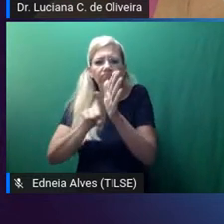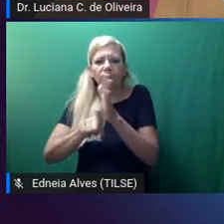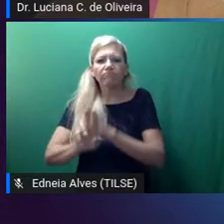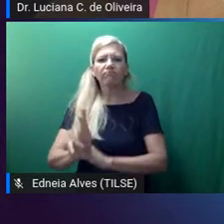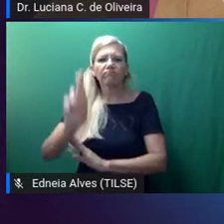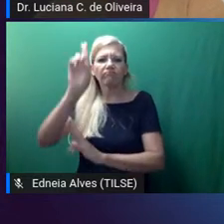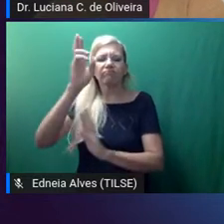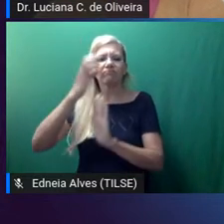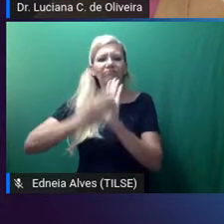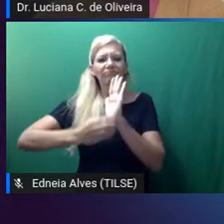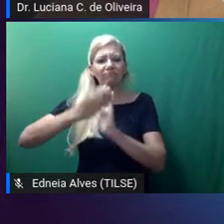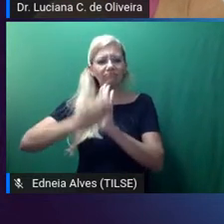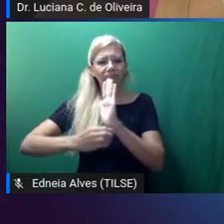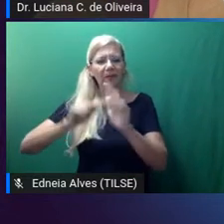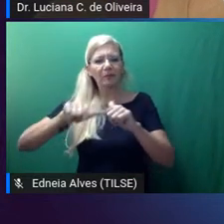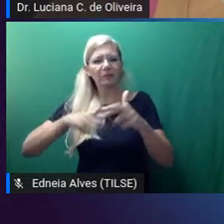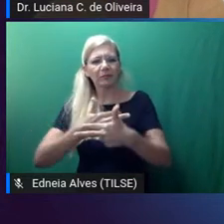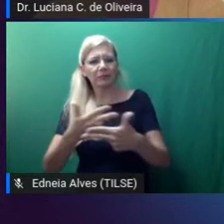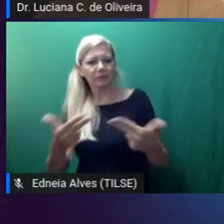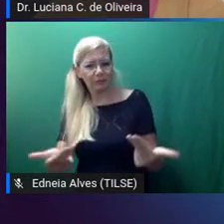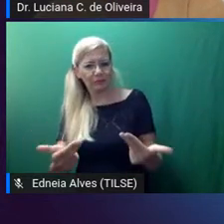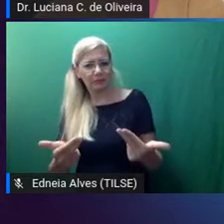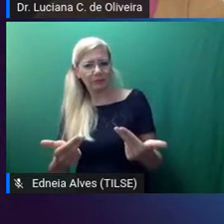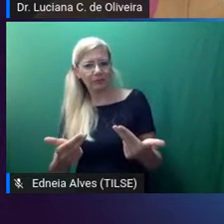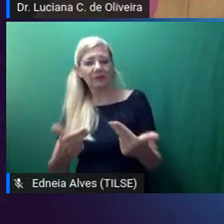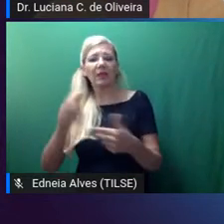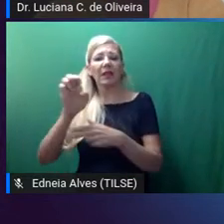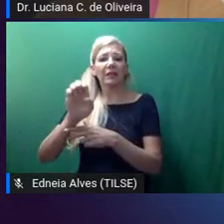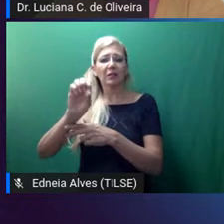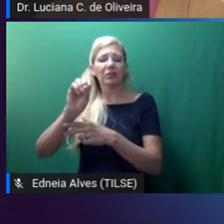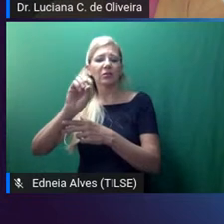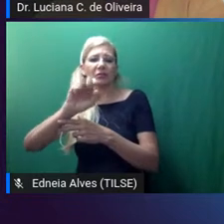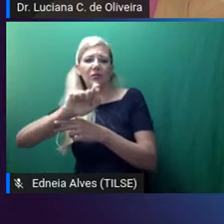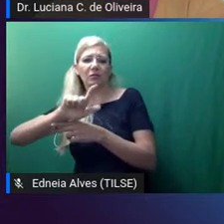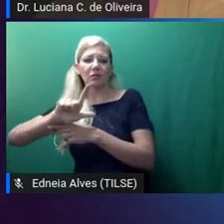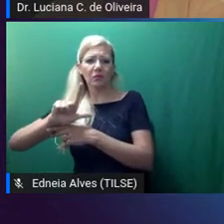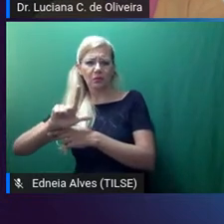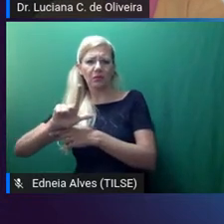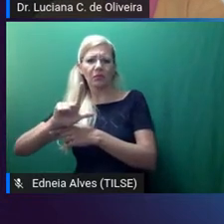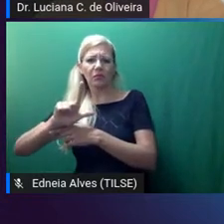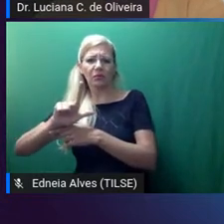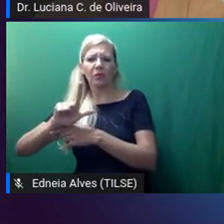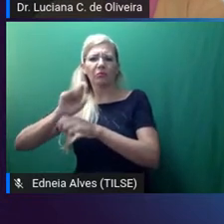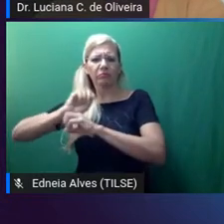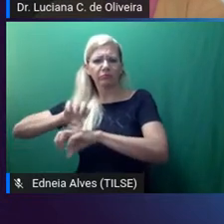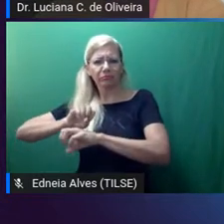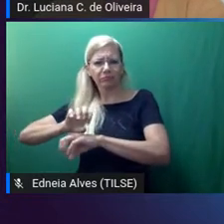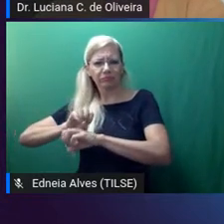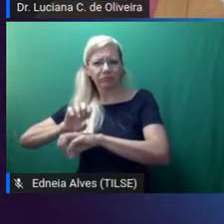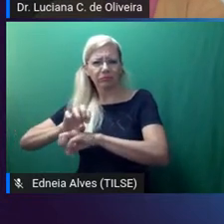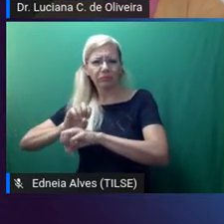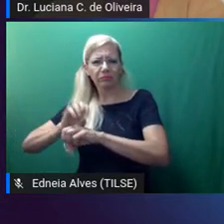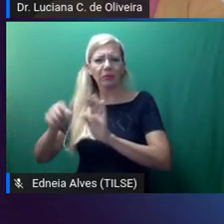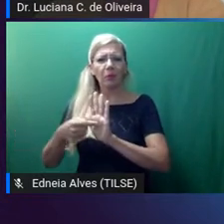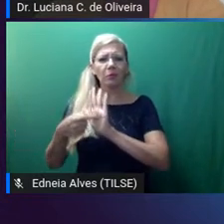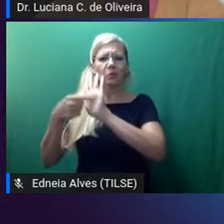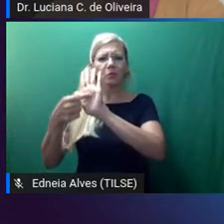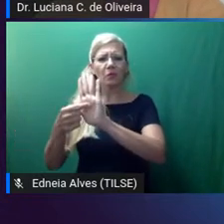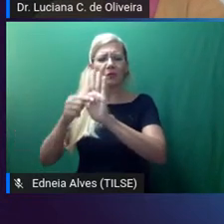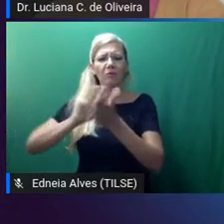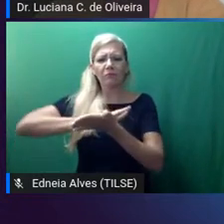How can we ensure ESOL teachers are exposed to diverse scholars